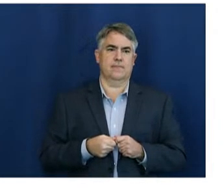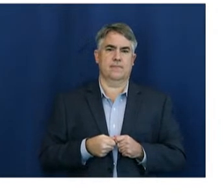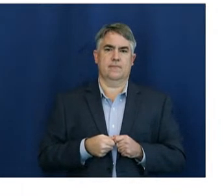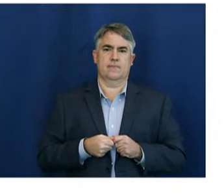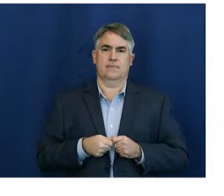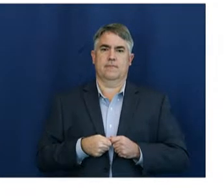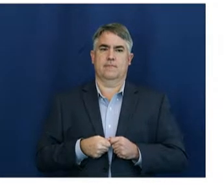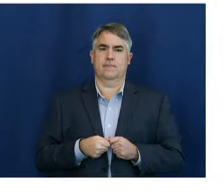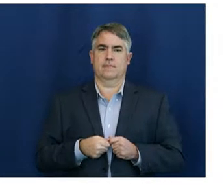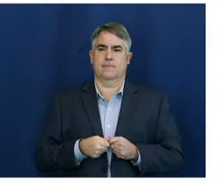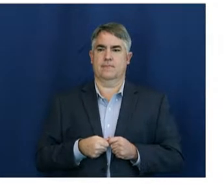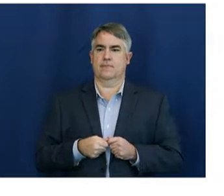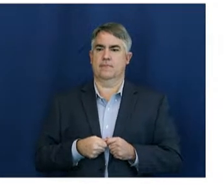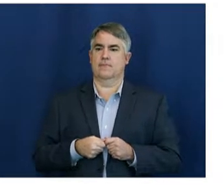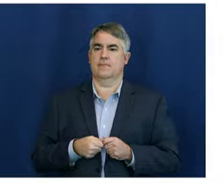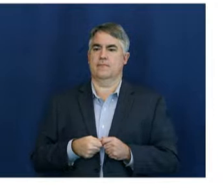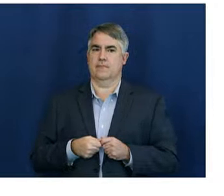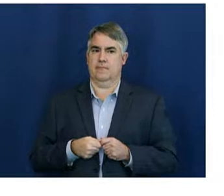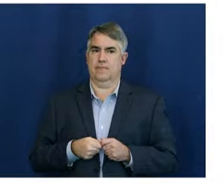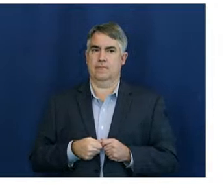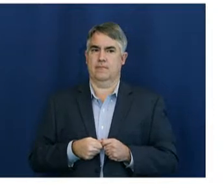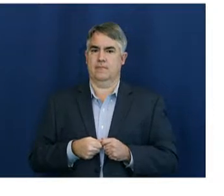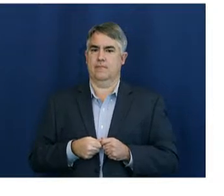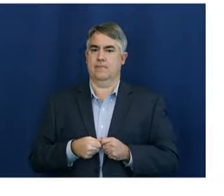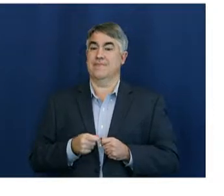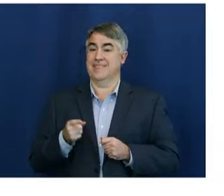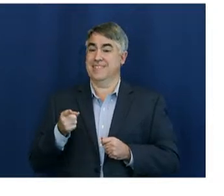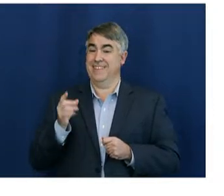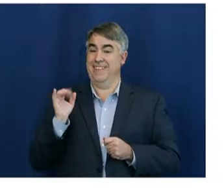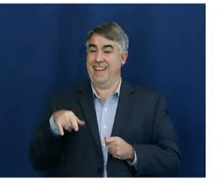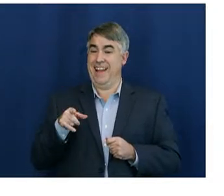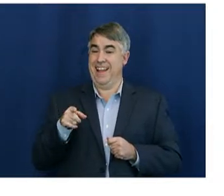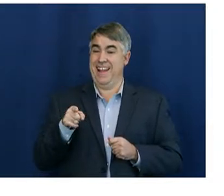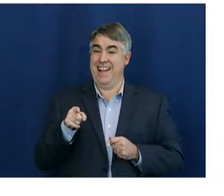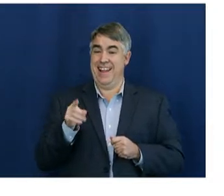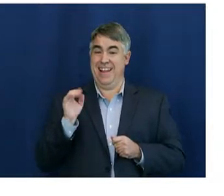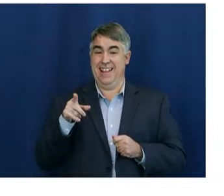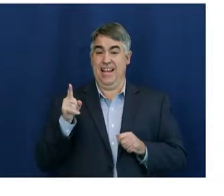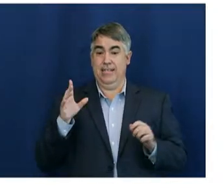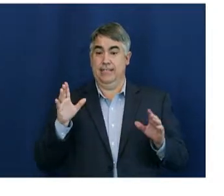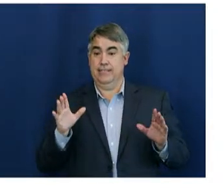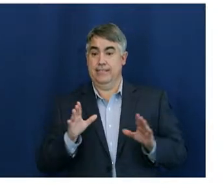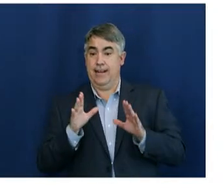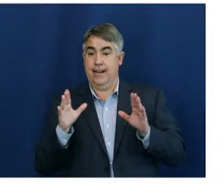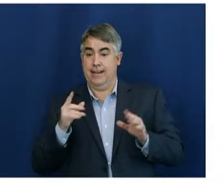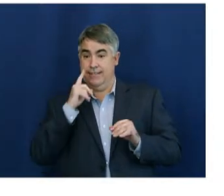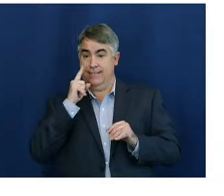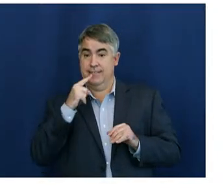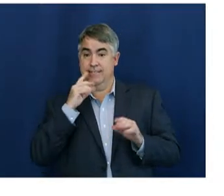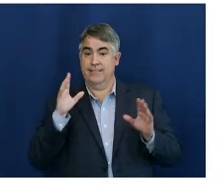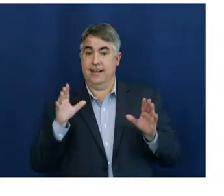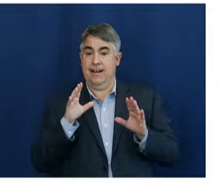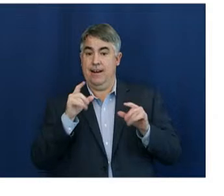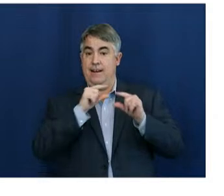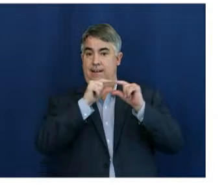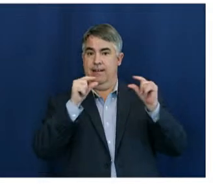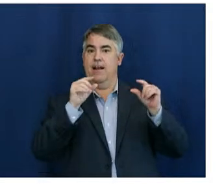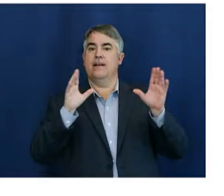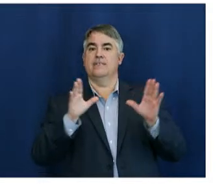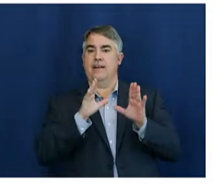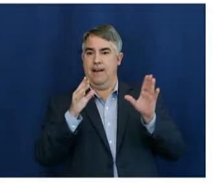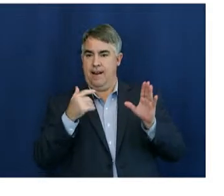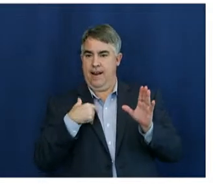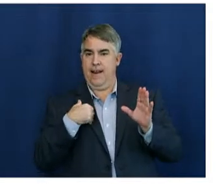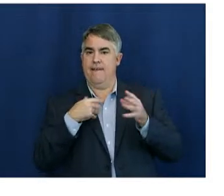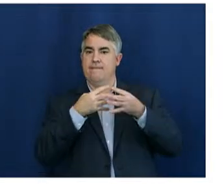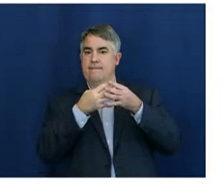We're missing it? Oh, yeah, there you go. The Sunday, you see how on the Sunday it says all of the vaccine locations that are open? You can